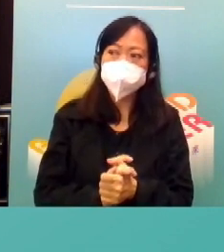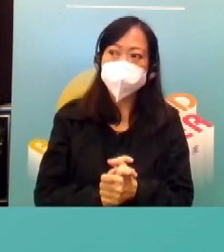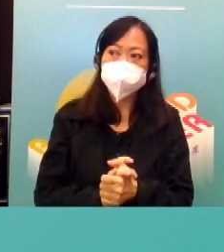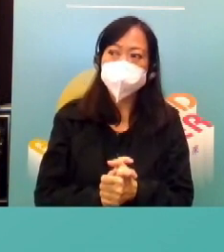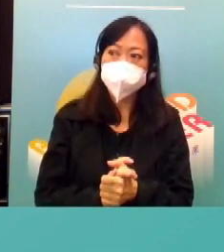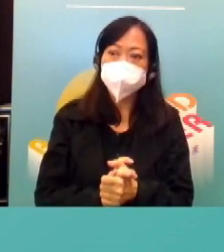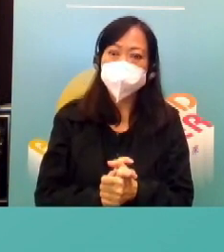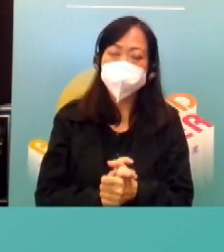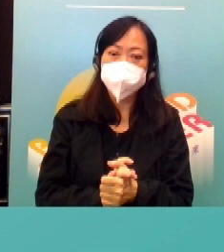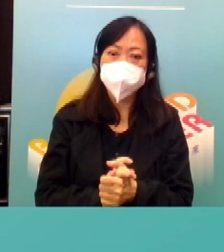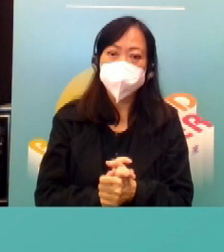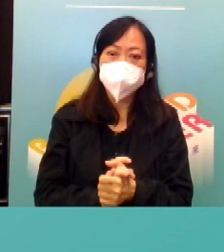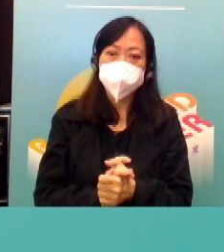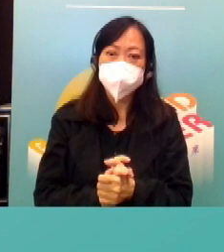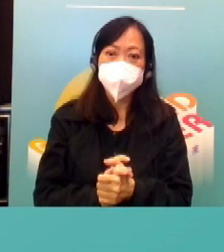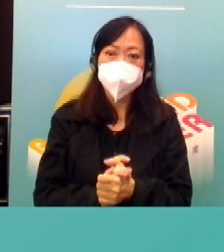el-Sheikh,